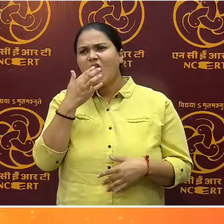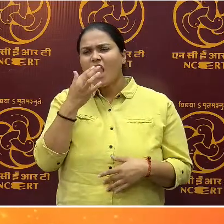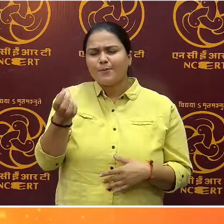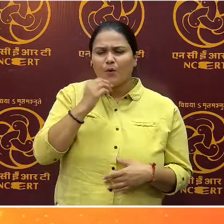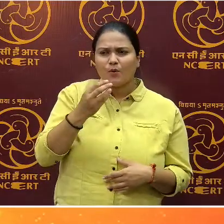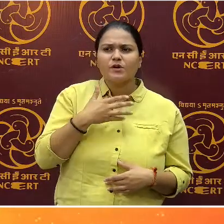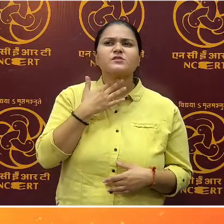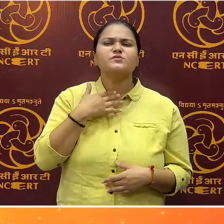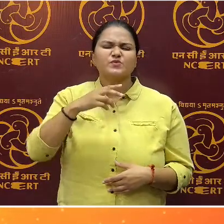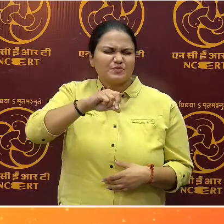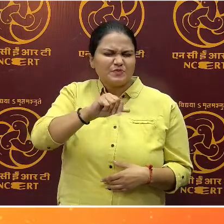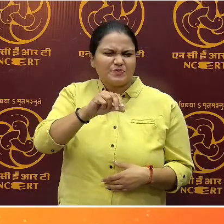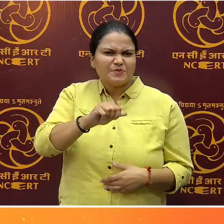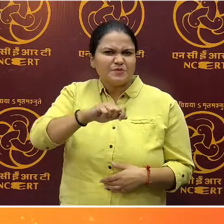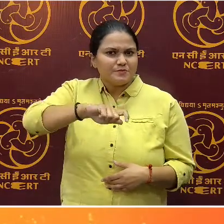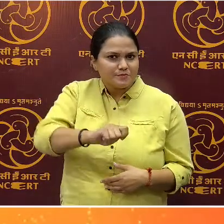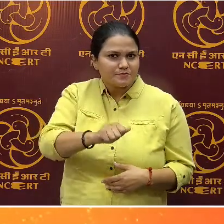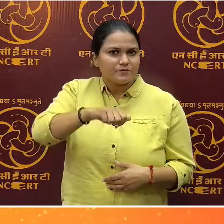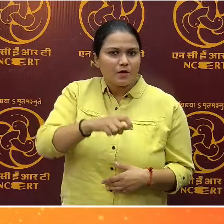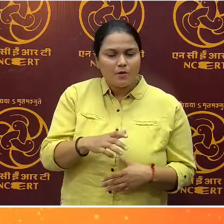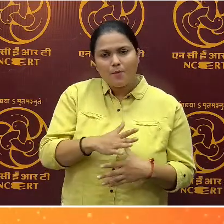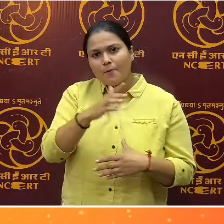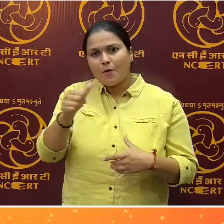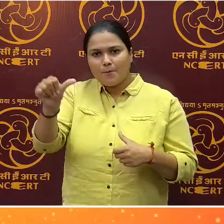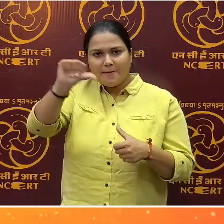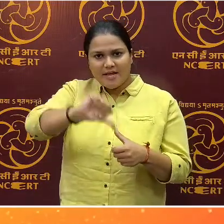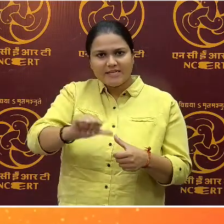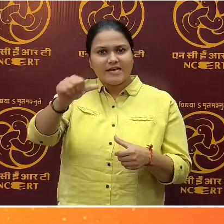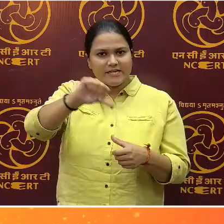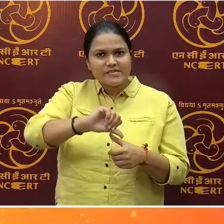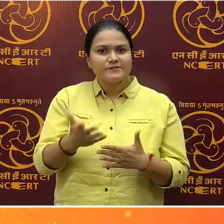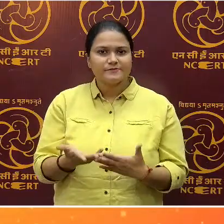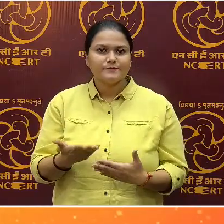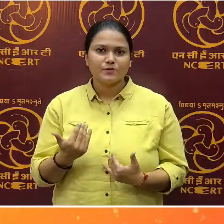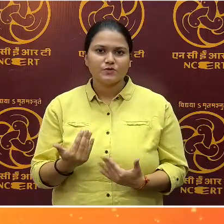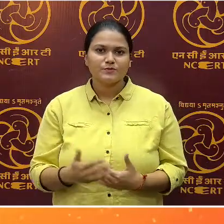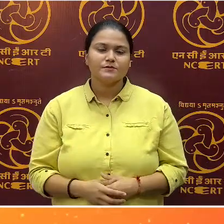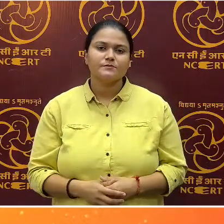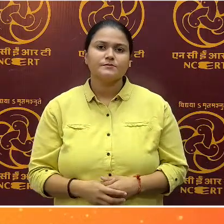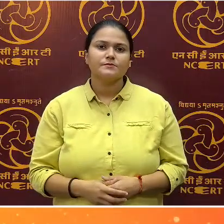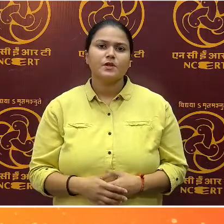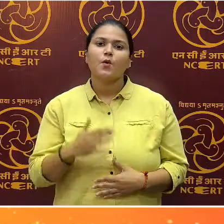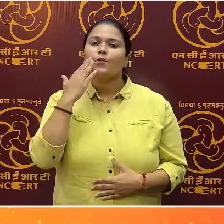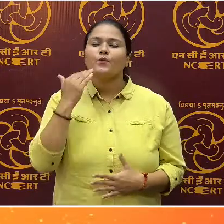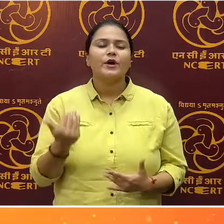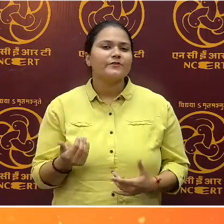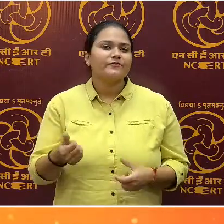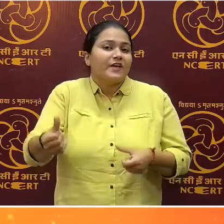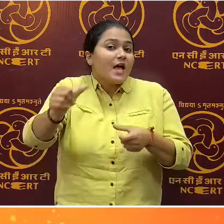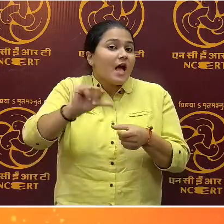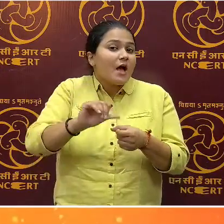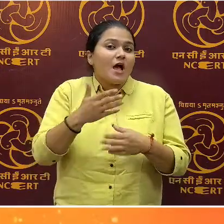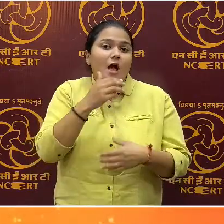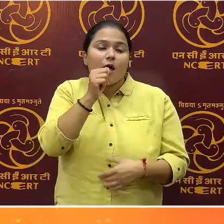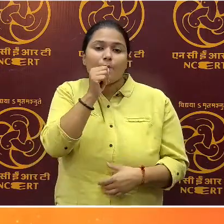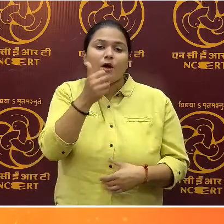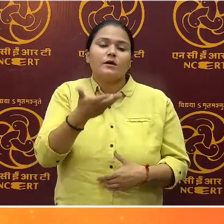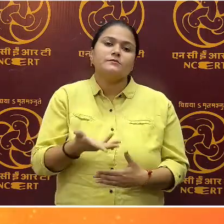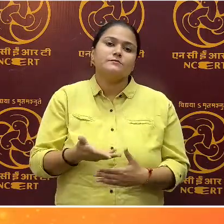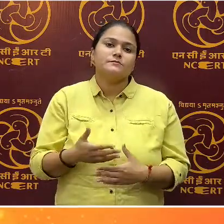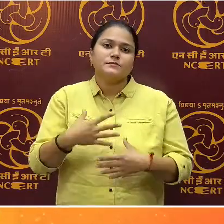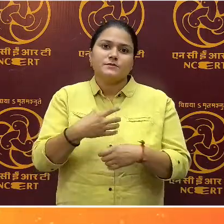of lemon, what do? We add more water to it. Yes, Right? ma'am. Right. So why do we add more water to it? We make